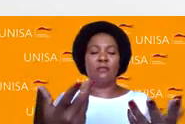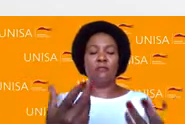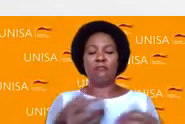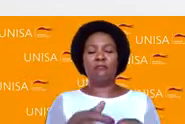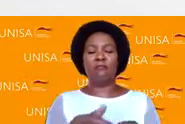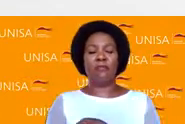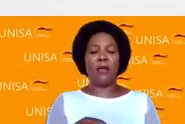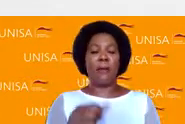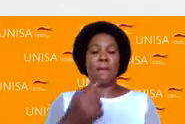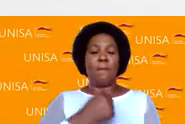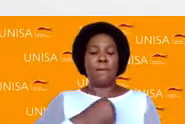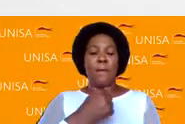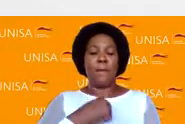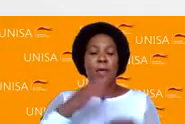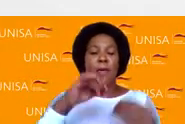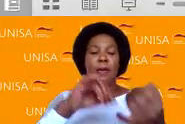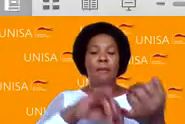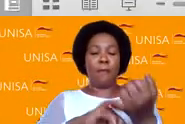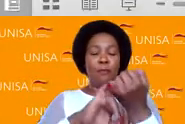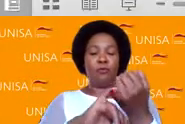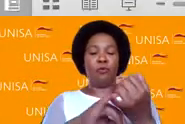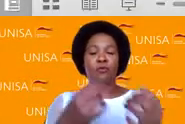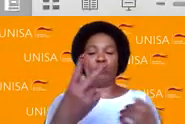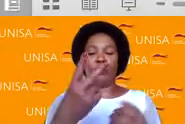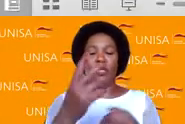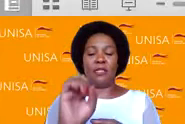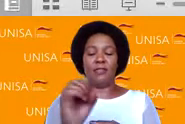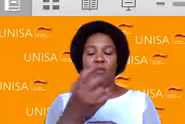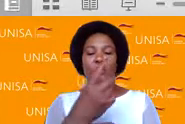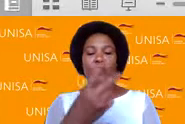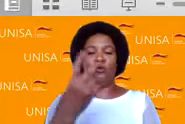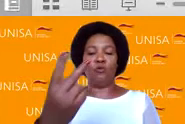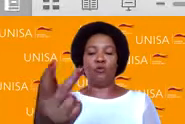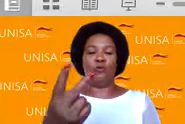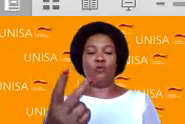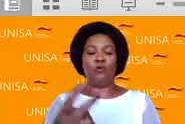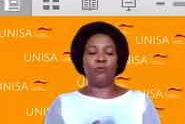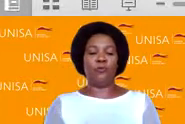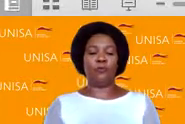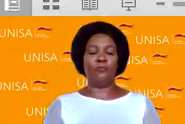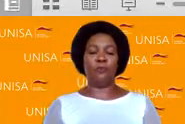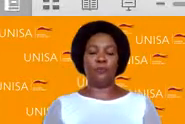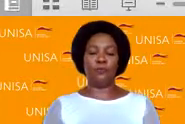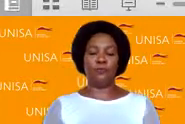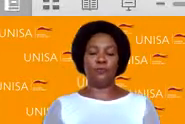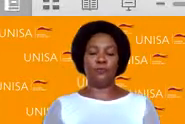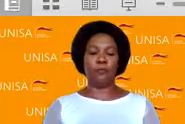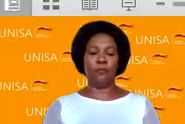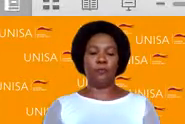it's myModule 22. Let me just fix this one.